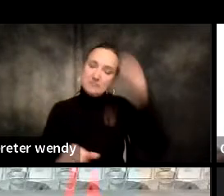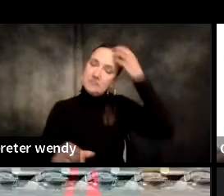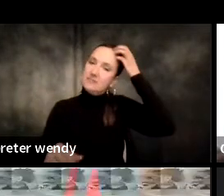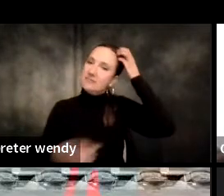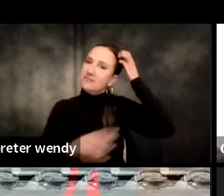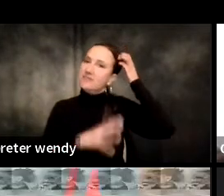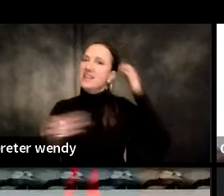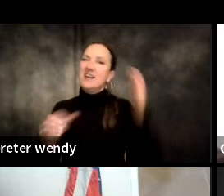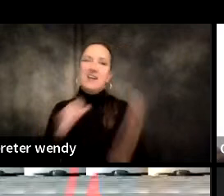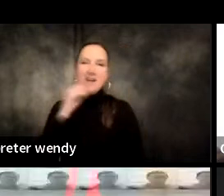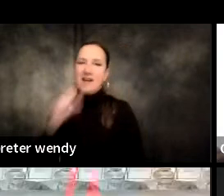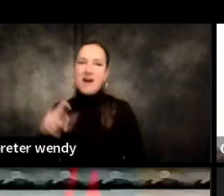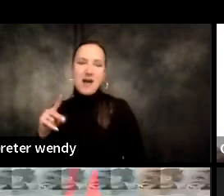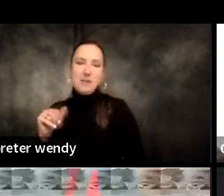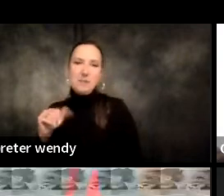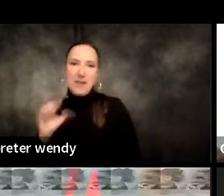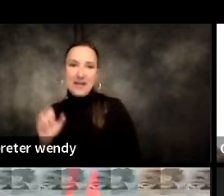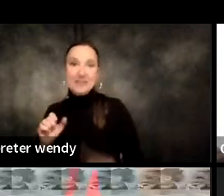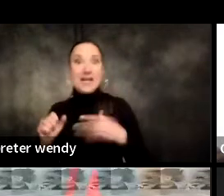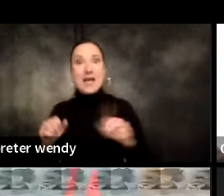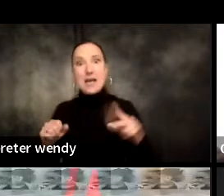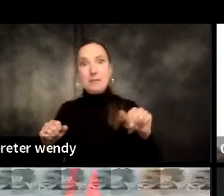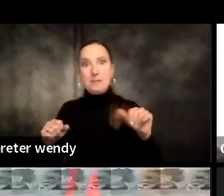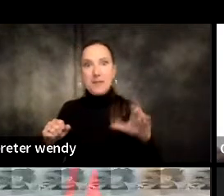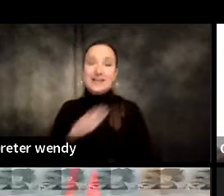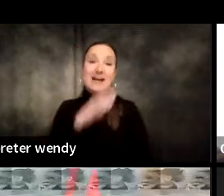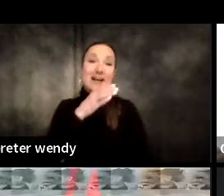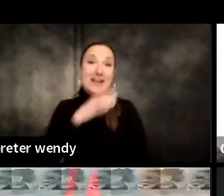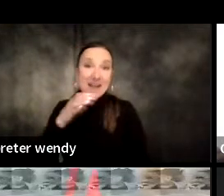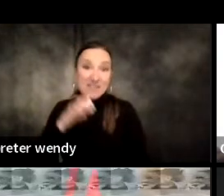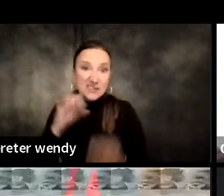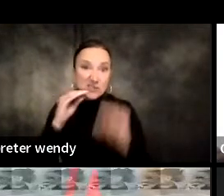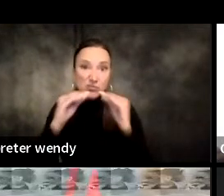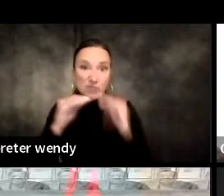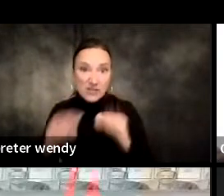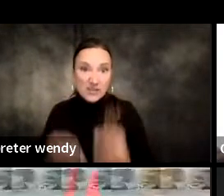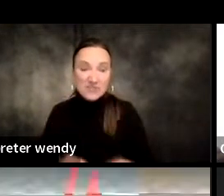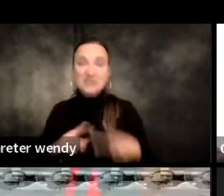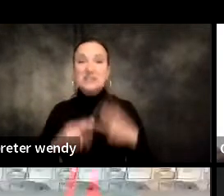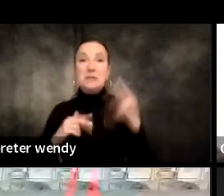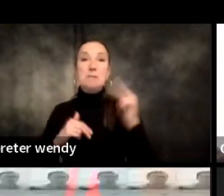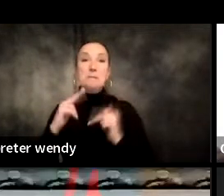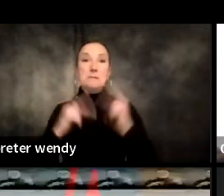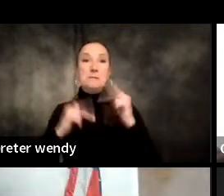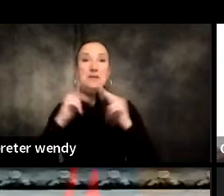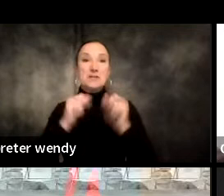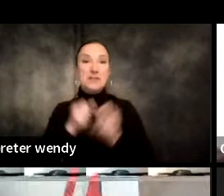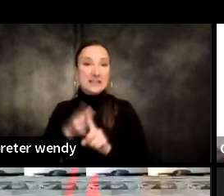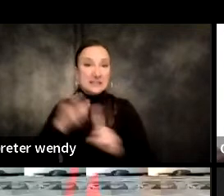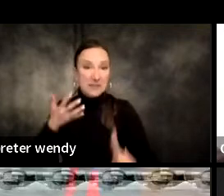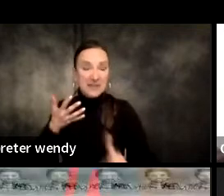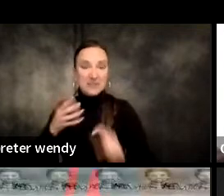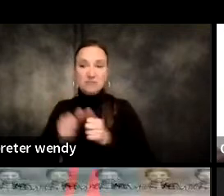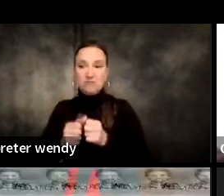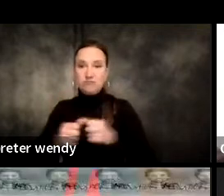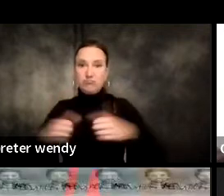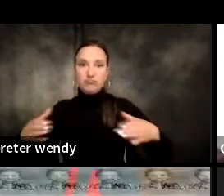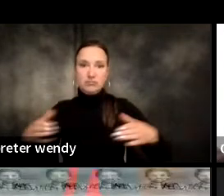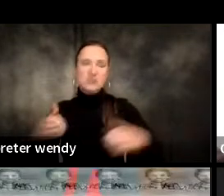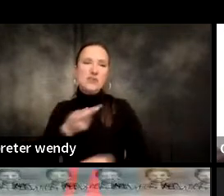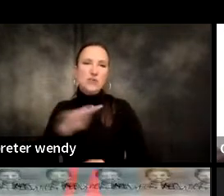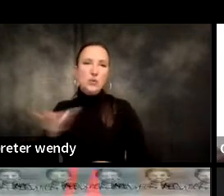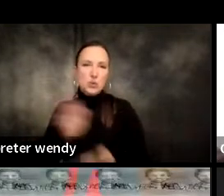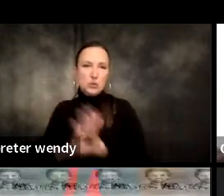non-PACE projects, including cafeteria renovations and build outs in several schools across the